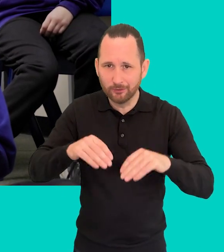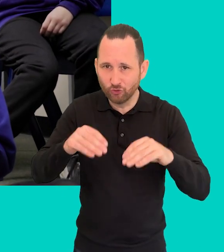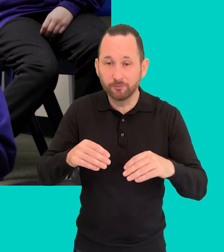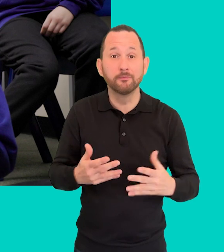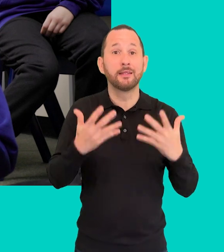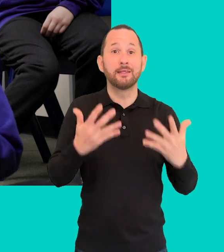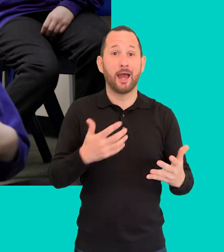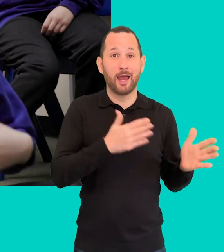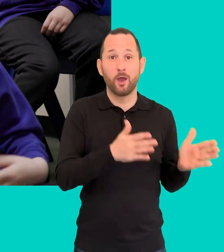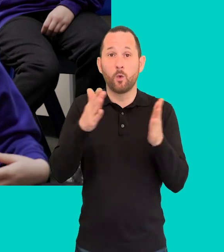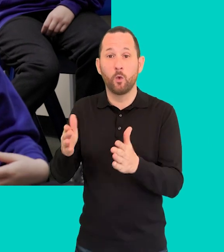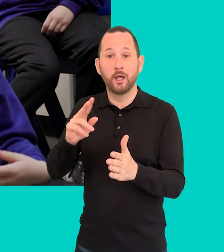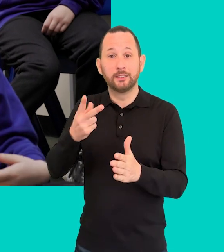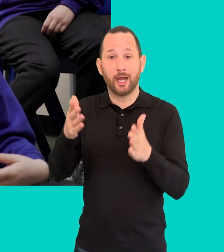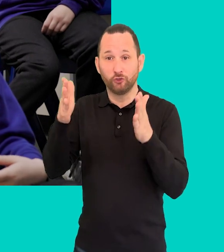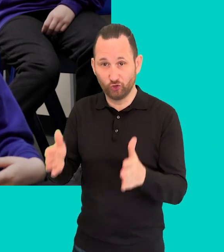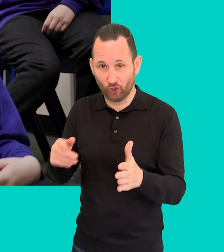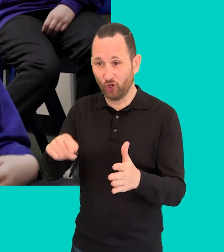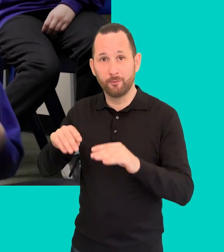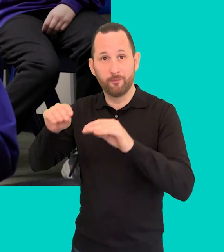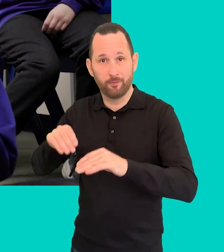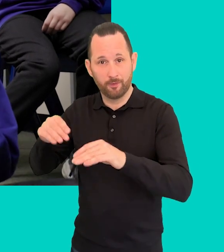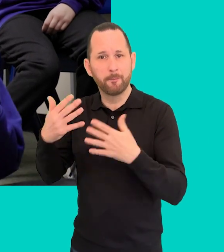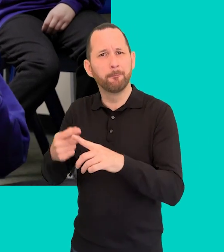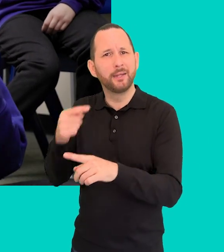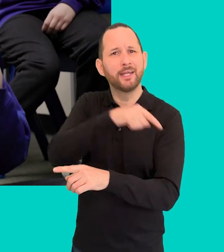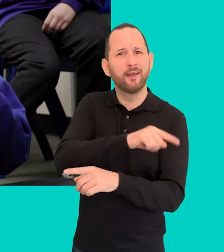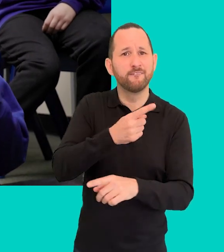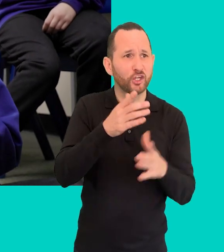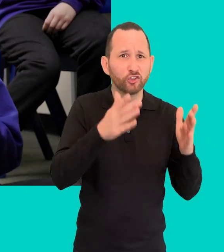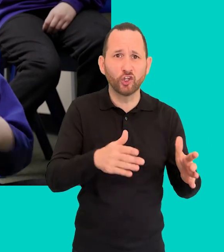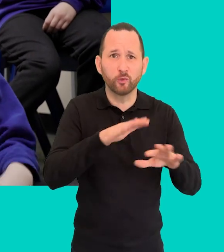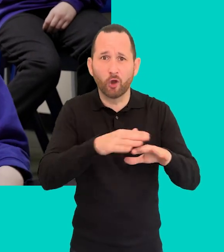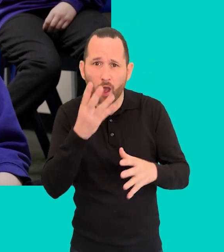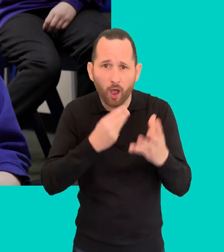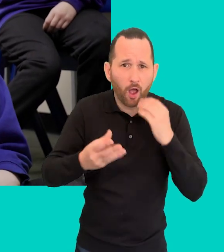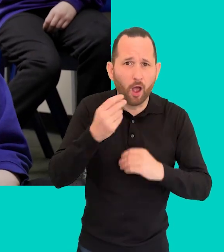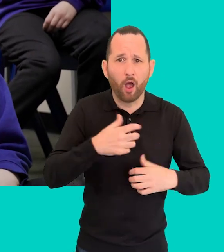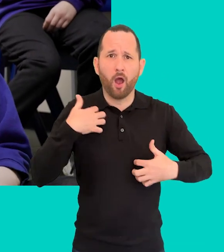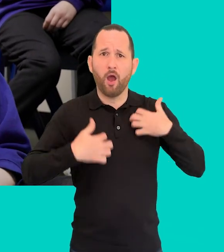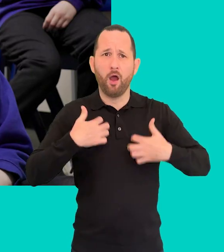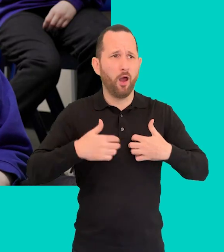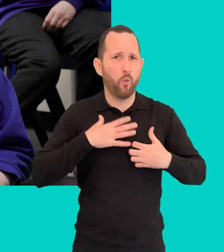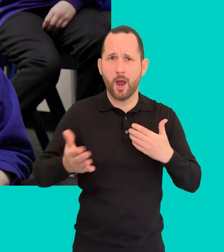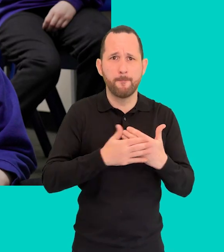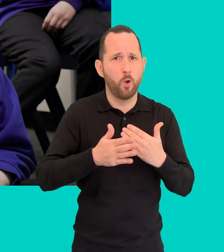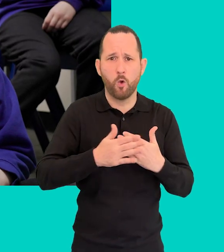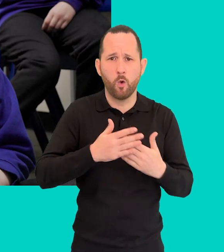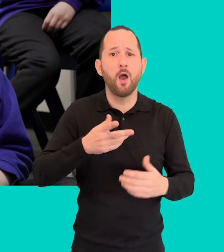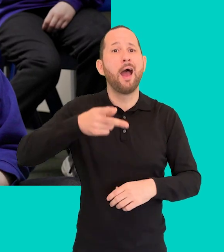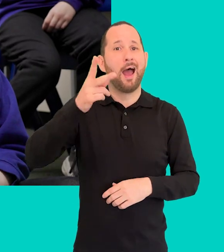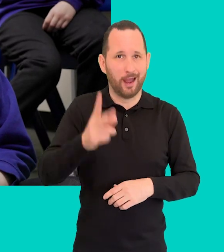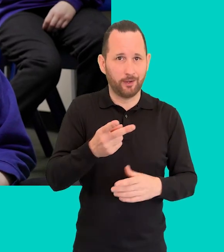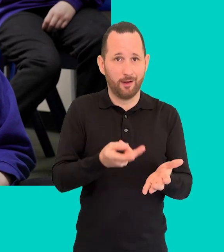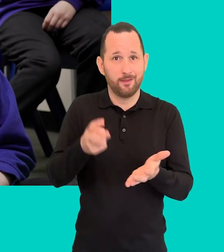of Science. So we did 1 term through, and then some of the children enjoyed it so much that they wanted to sign up for a